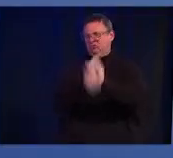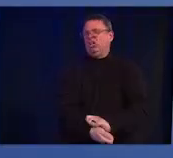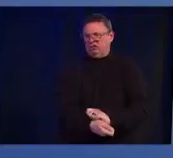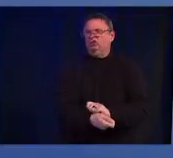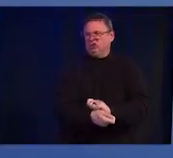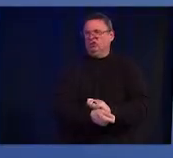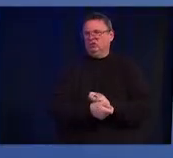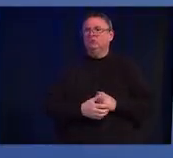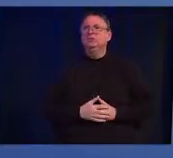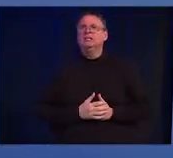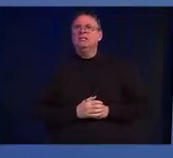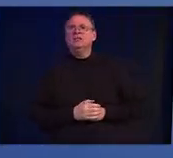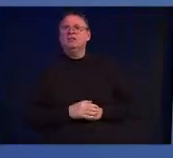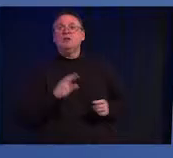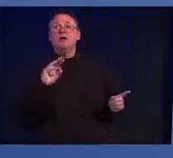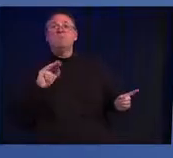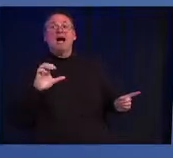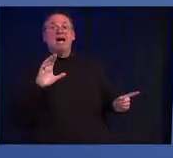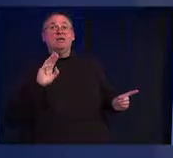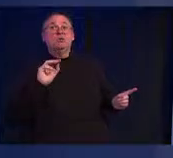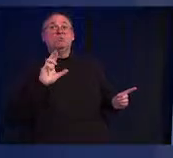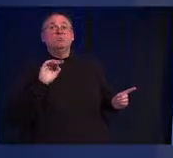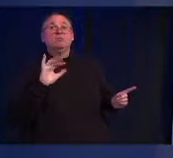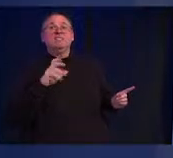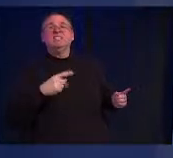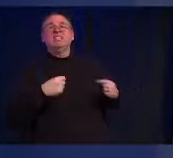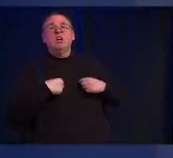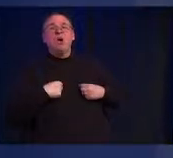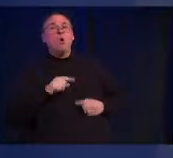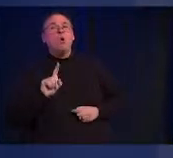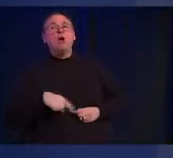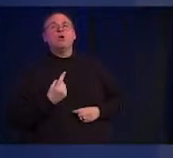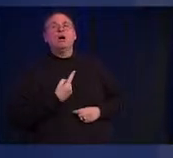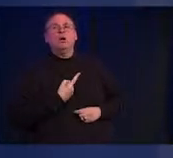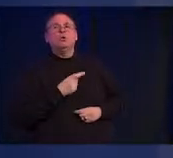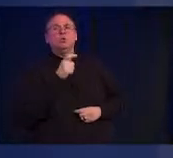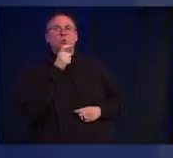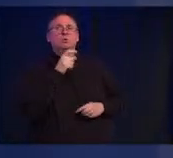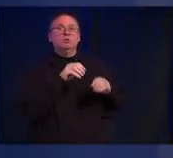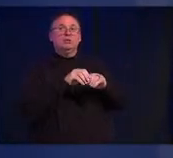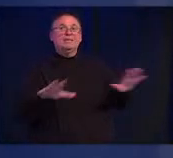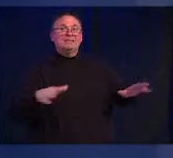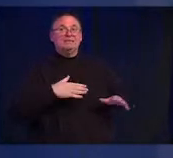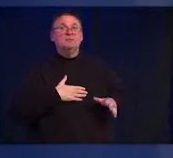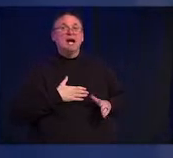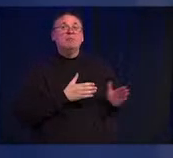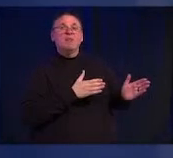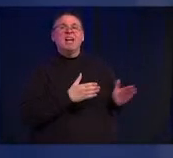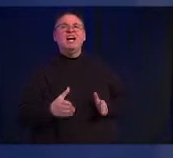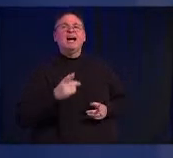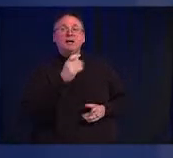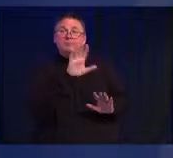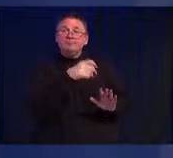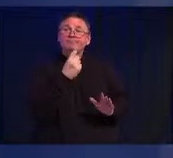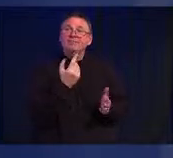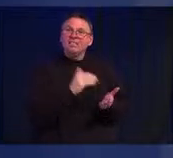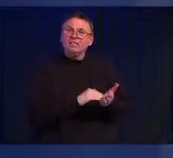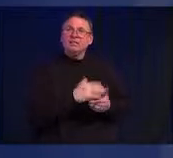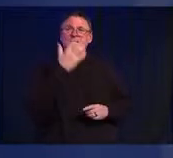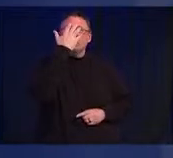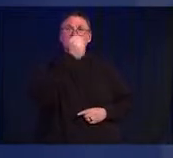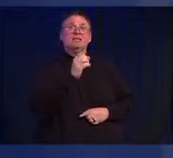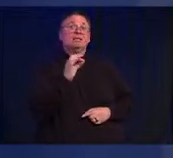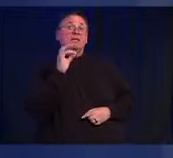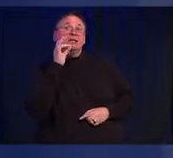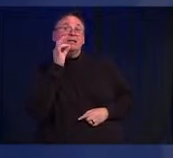Ms. McCormick? I'm the only candidate that has put out a plan. We put out a common sense cannabis legalization plan that was